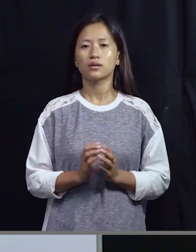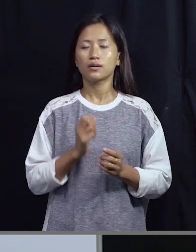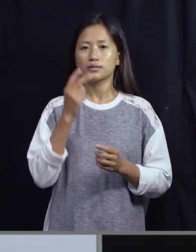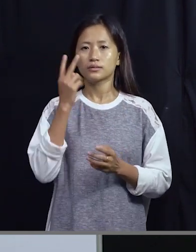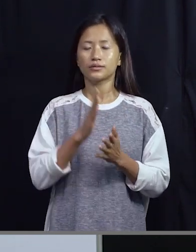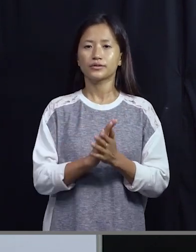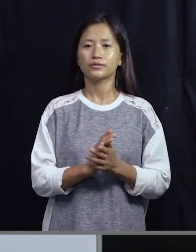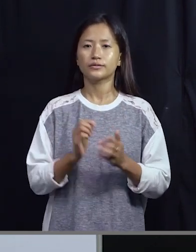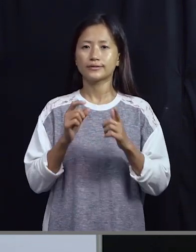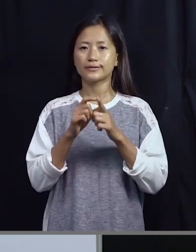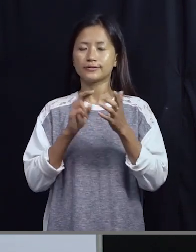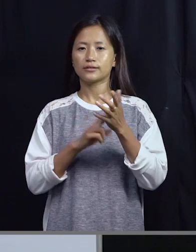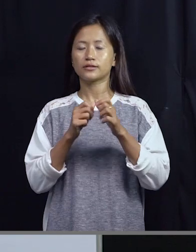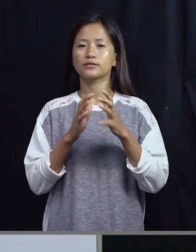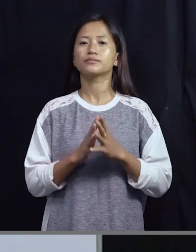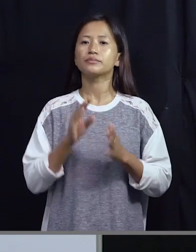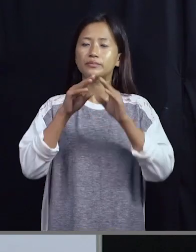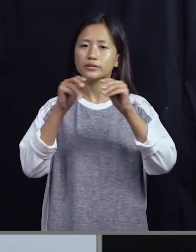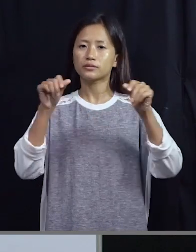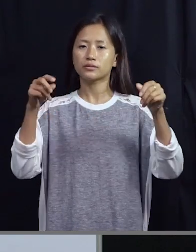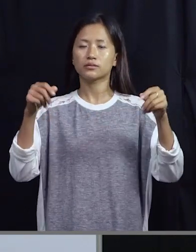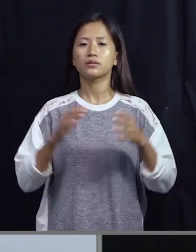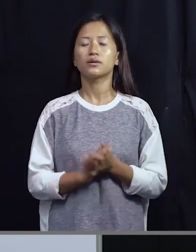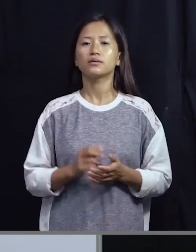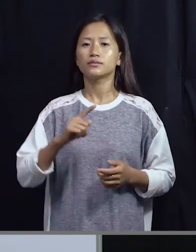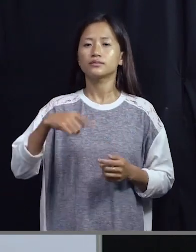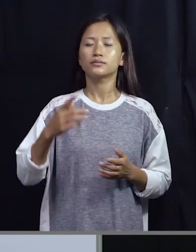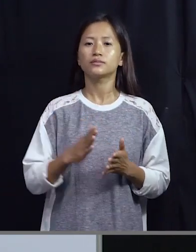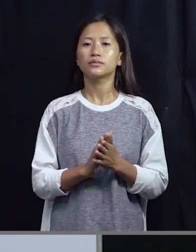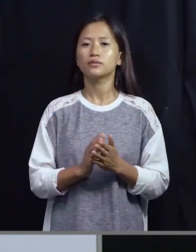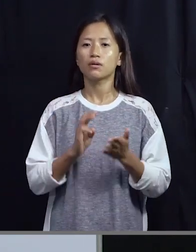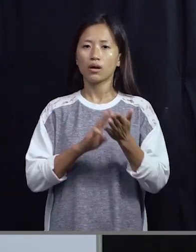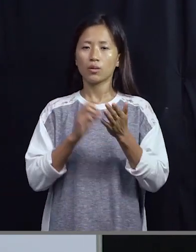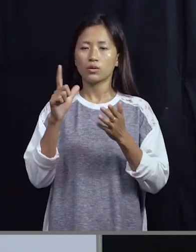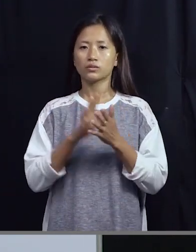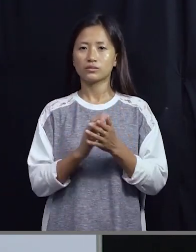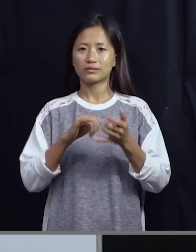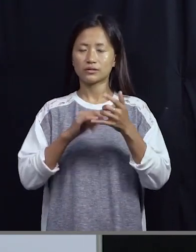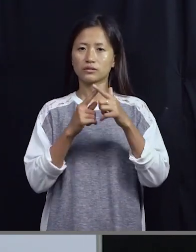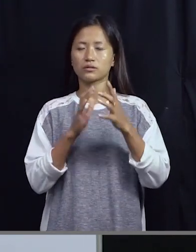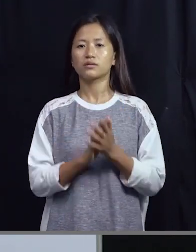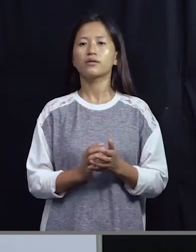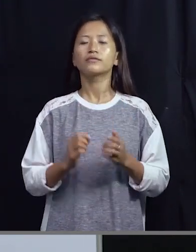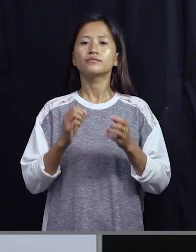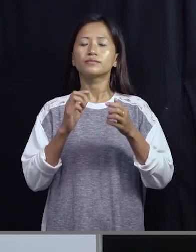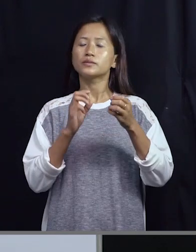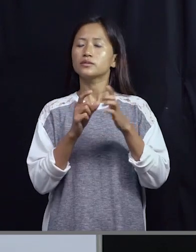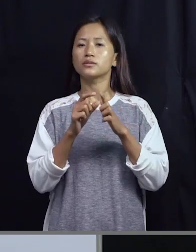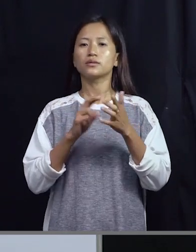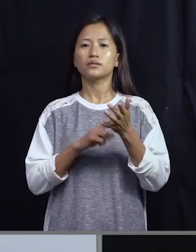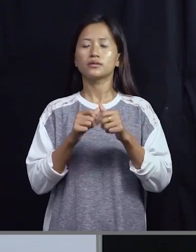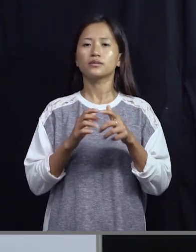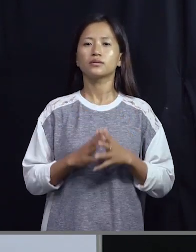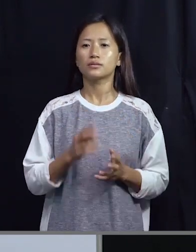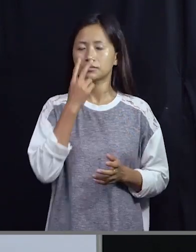for DNA as a genetic material. And in this class, we have discussed about the molecular structure of DNA. So today, let's